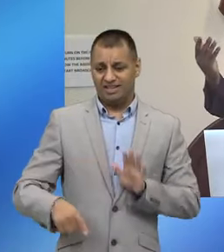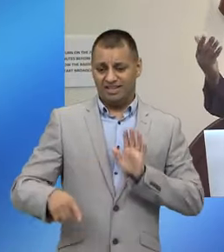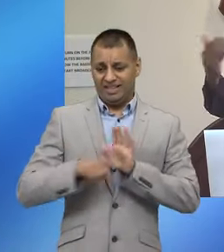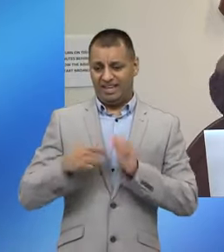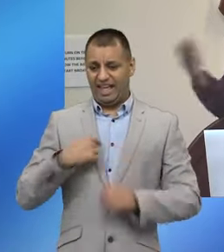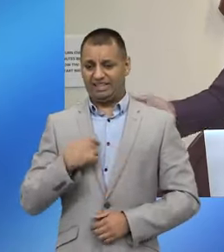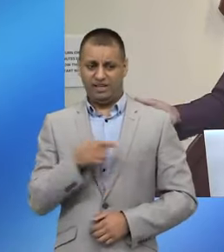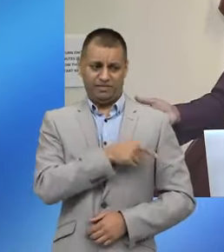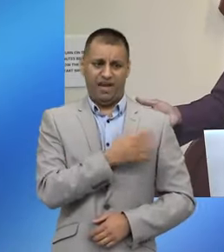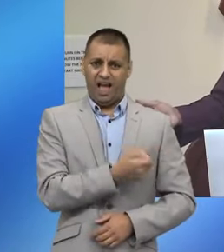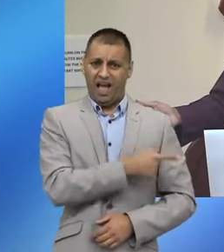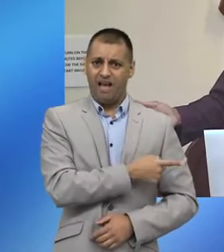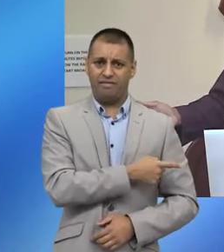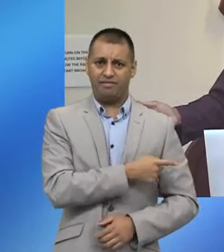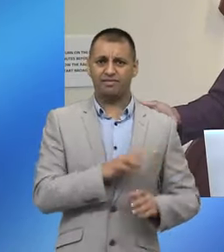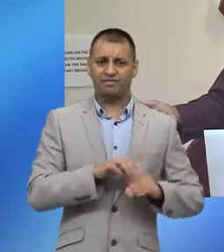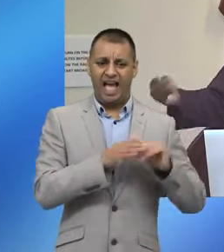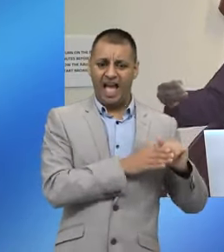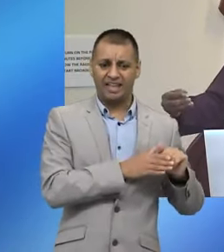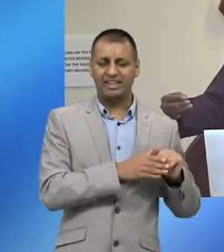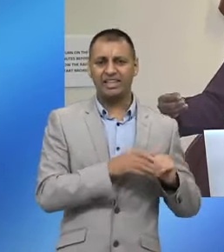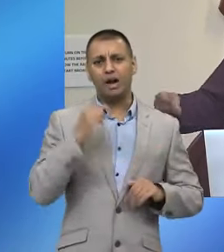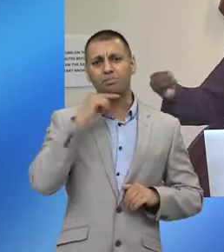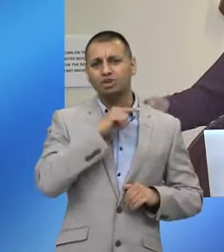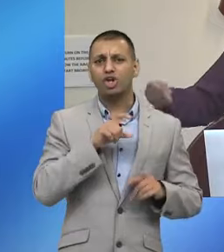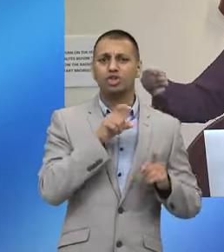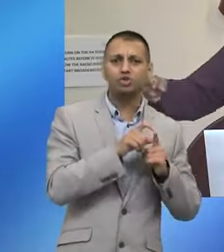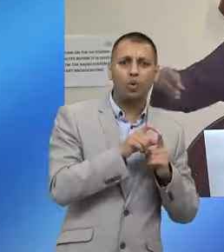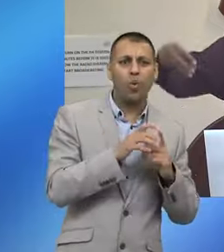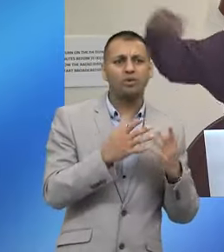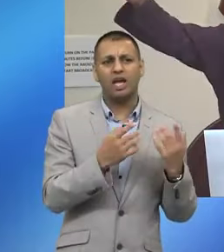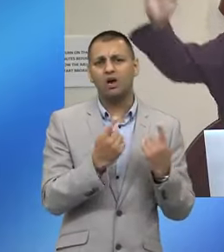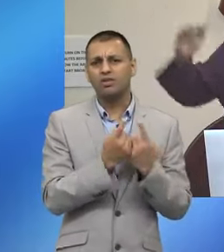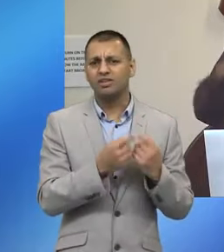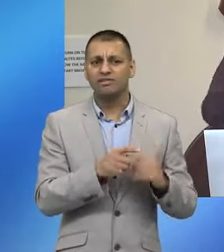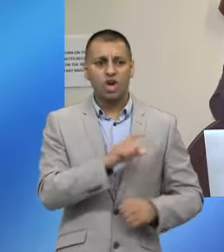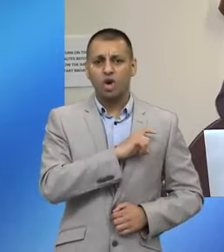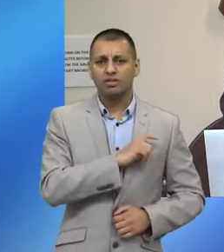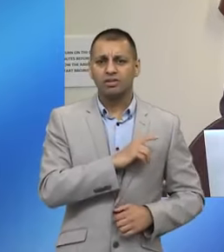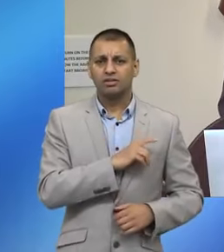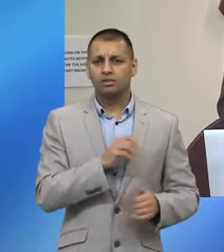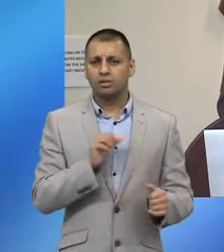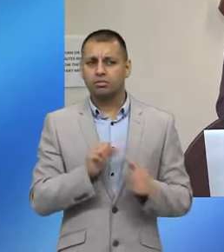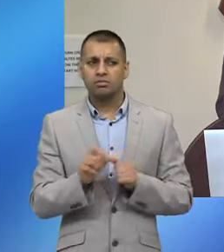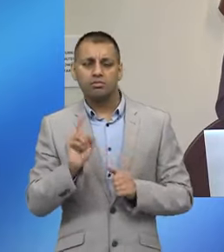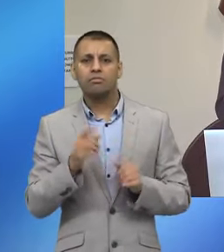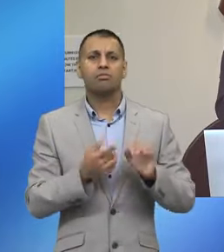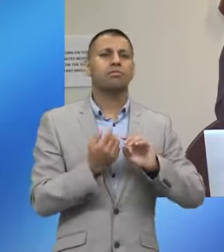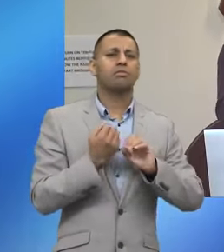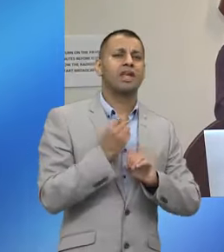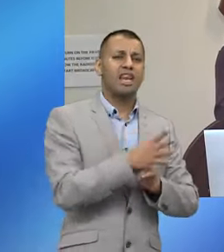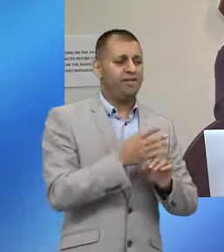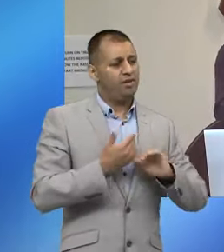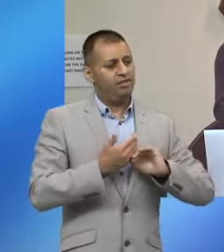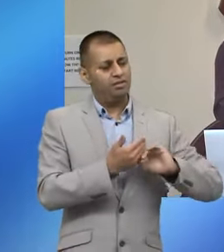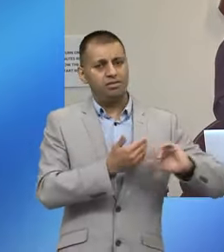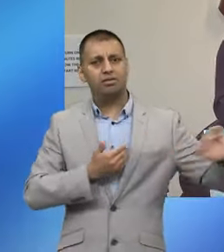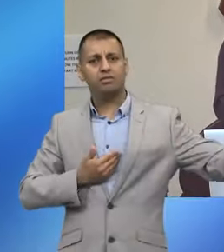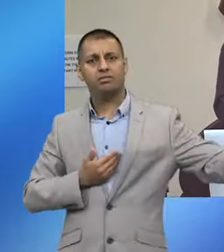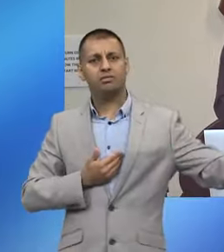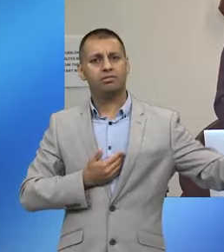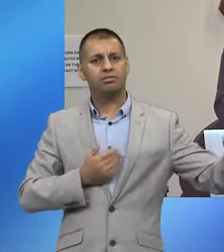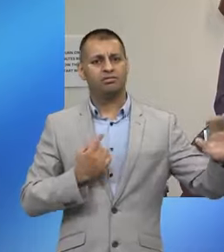negatively. He was embarrassed. So they would put the handicapped person out to pasture. They will leave them. They will leave them just to